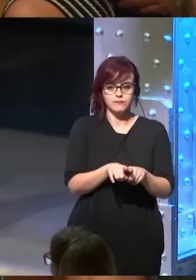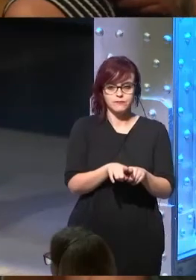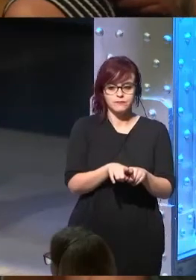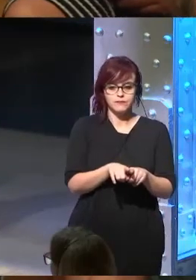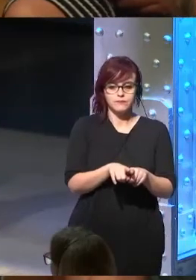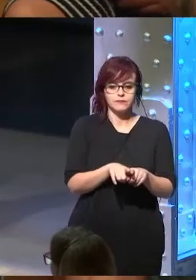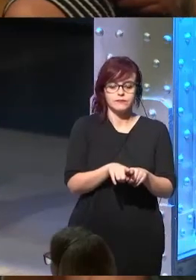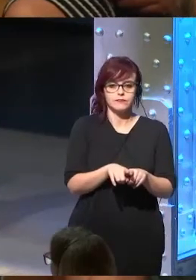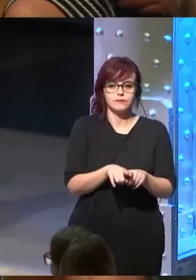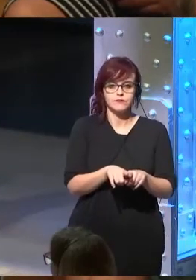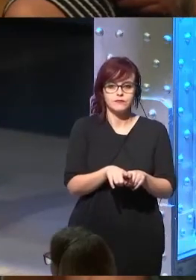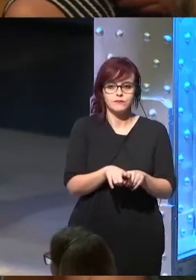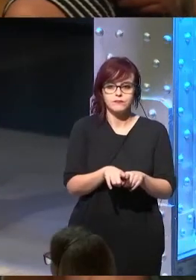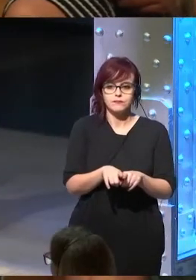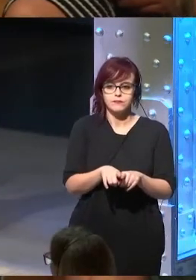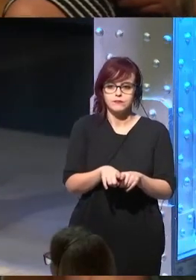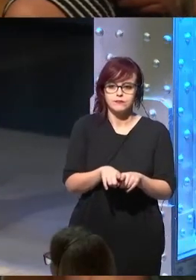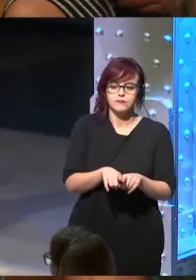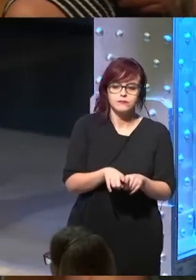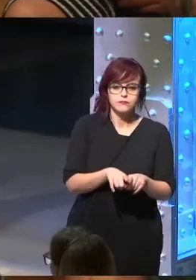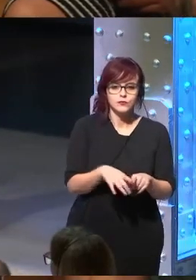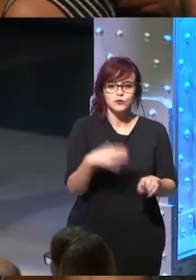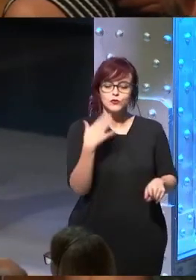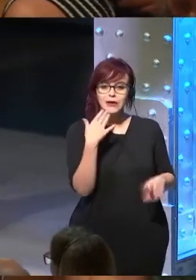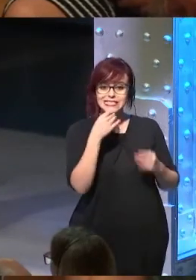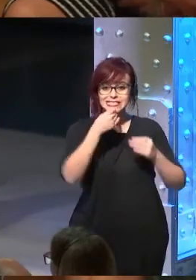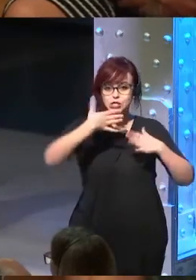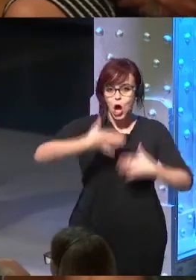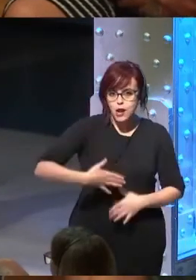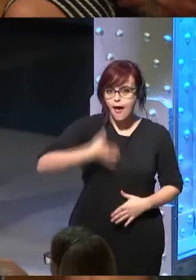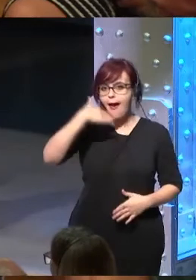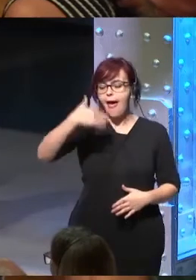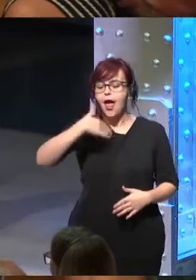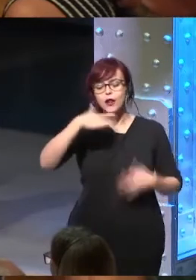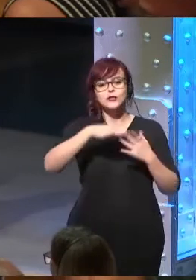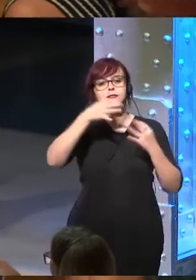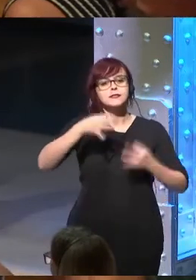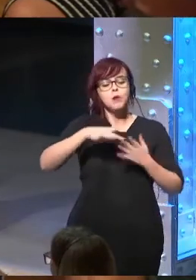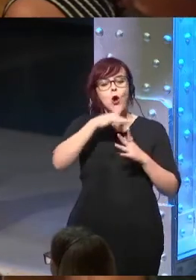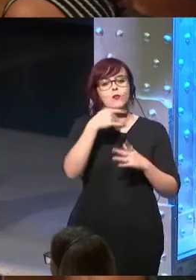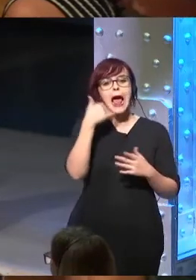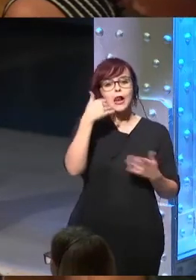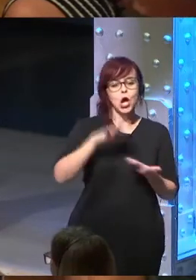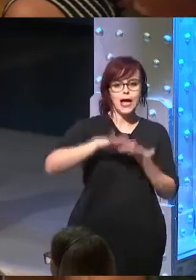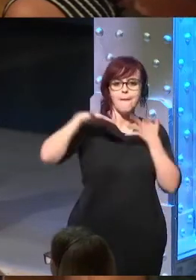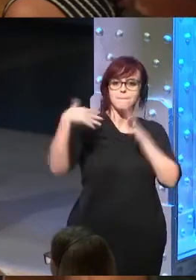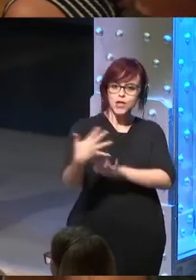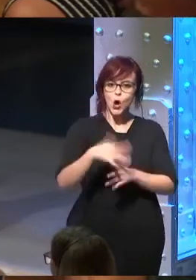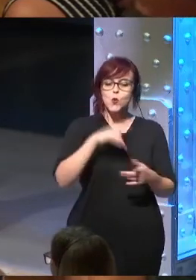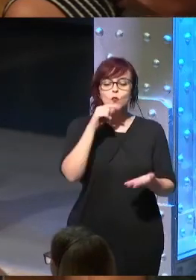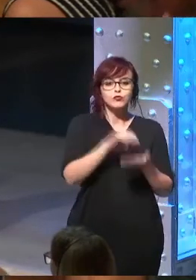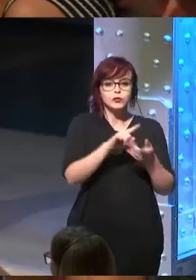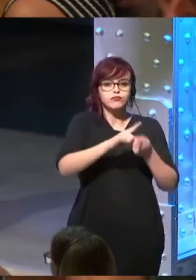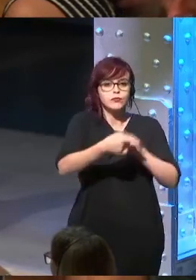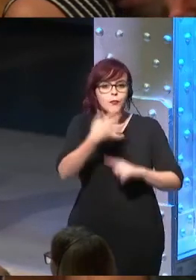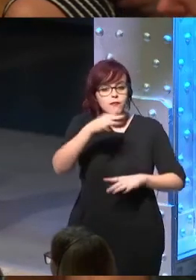been tipping points or places in history where things have changed? What is just your perspective on this, and can we learn